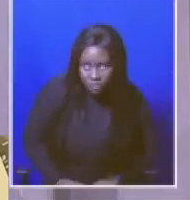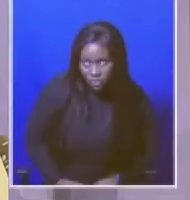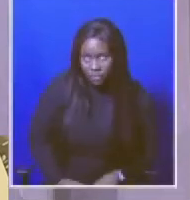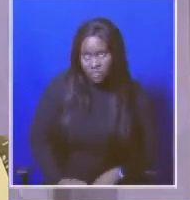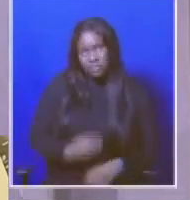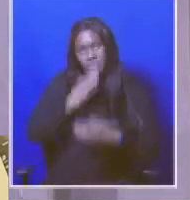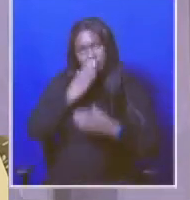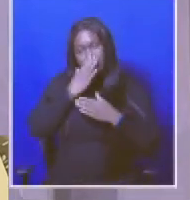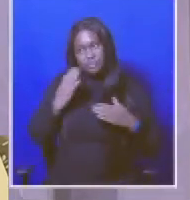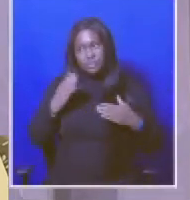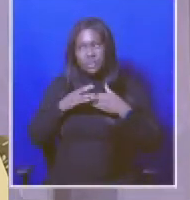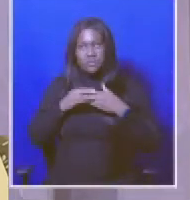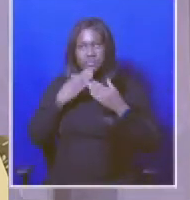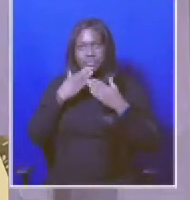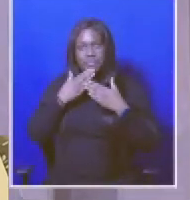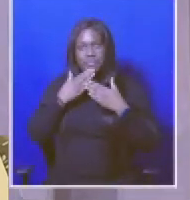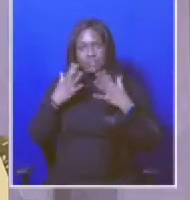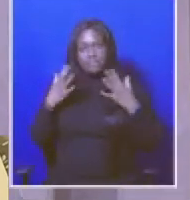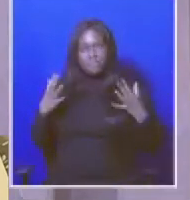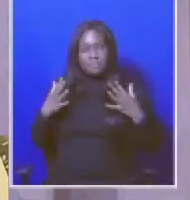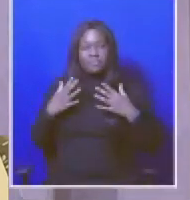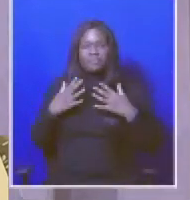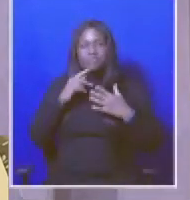interest to ensure that